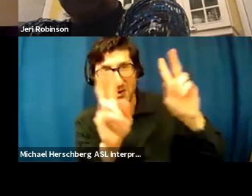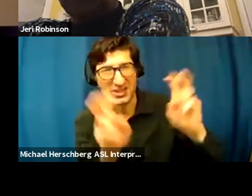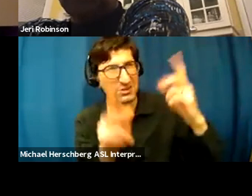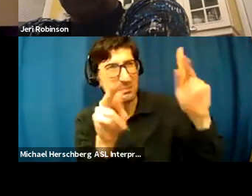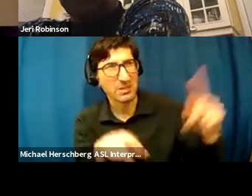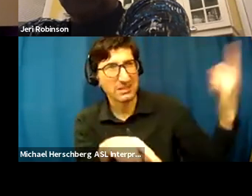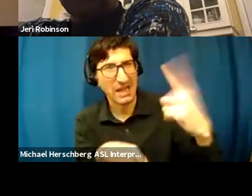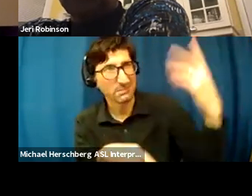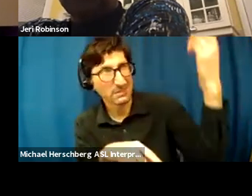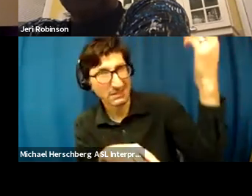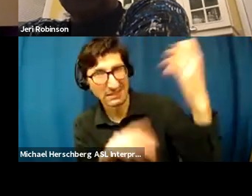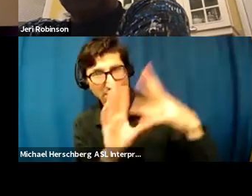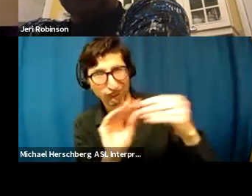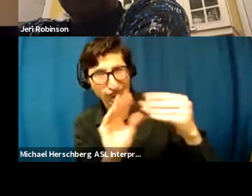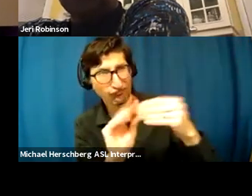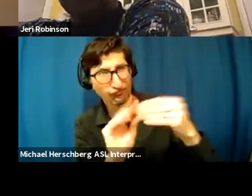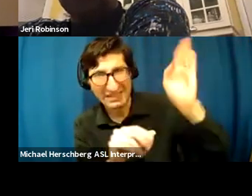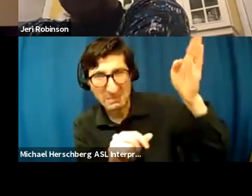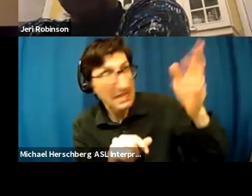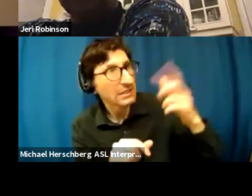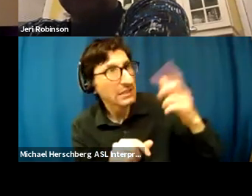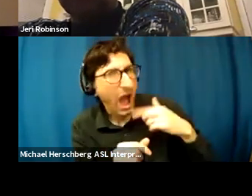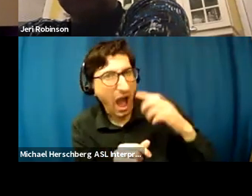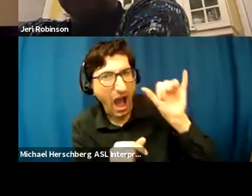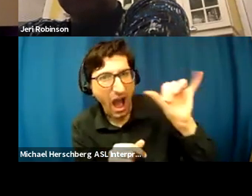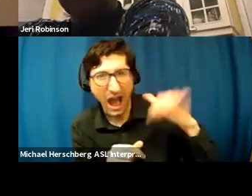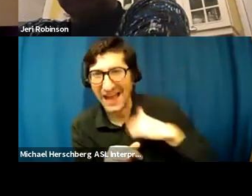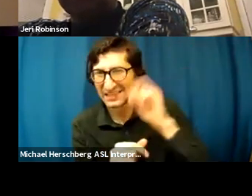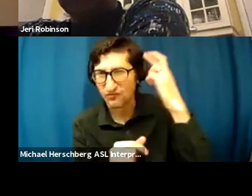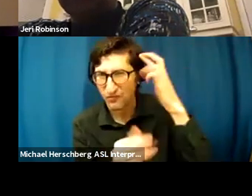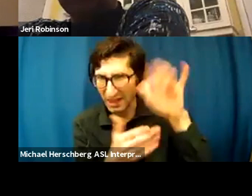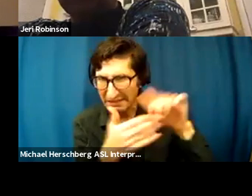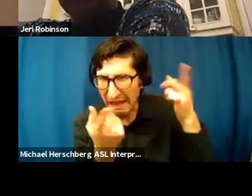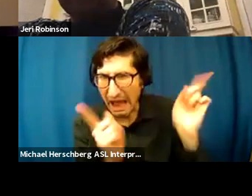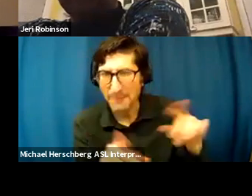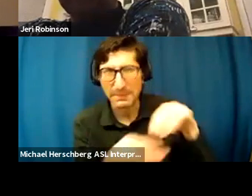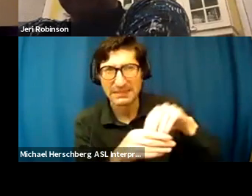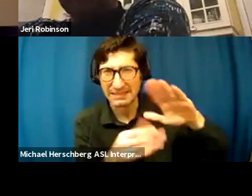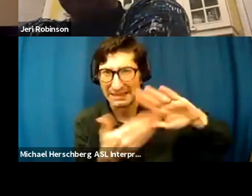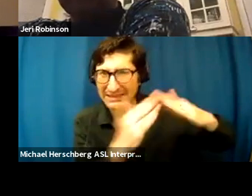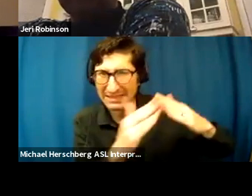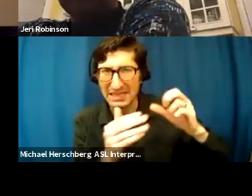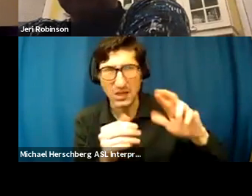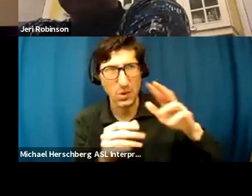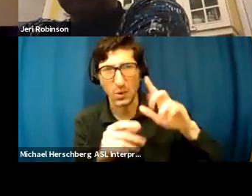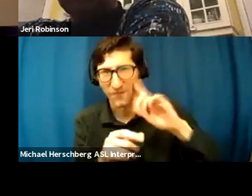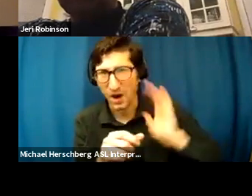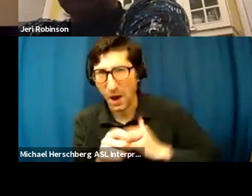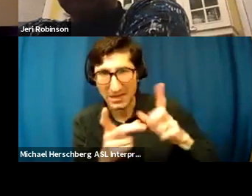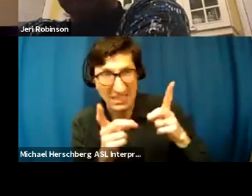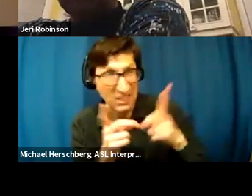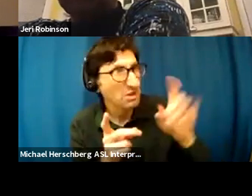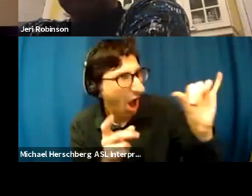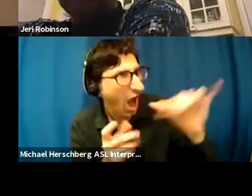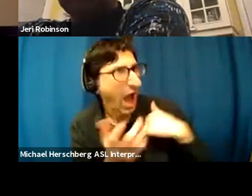I didn't know that was going on in the city. Or in the district. And we're just like, okay, well, you know, boom, let's learn about it. Let's